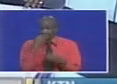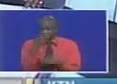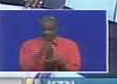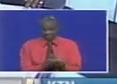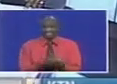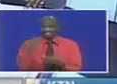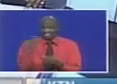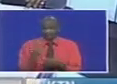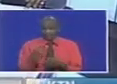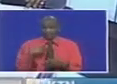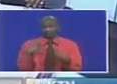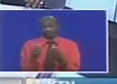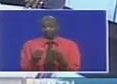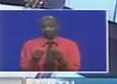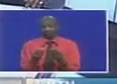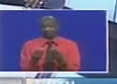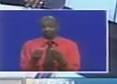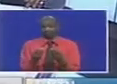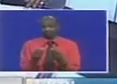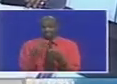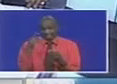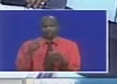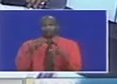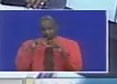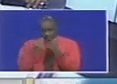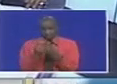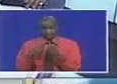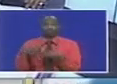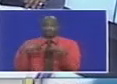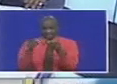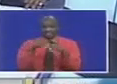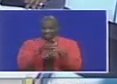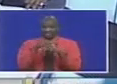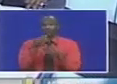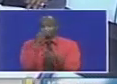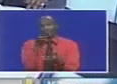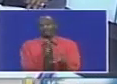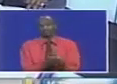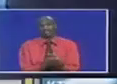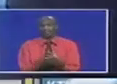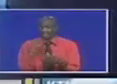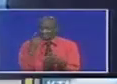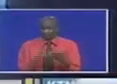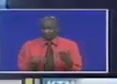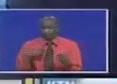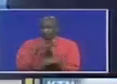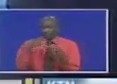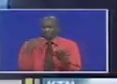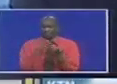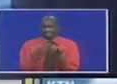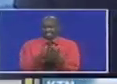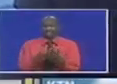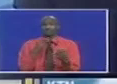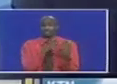January, when the next consignment was due, we did send the money, the food. I can say out of the money which was at our